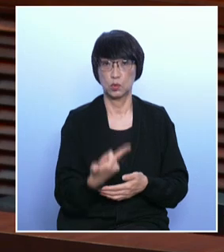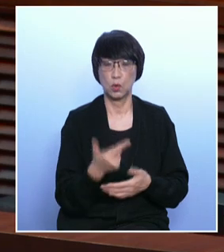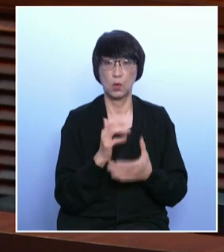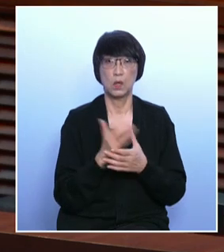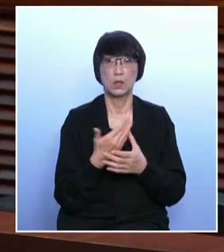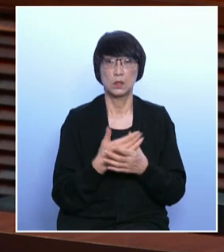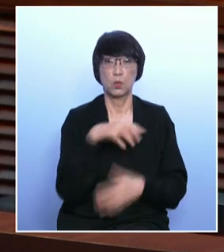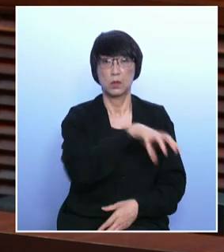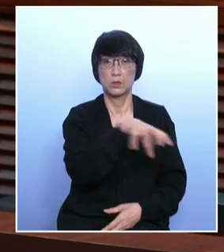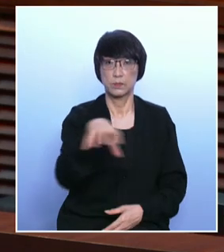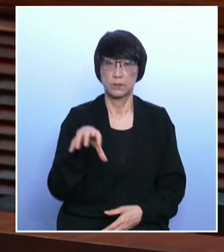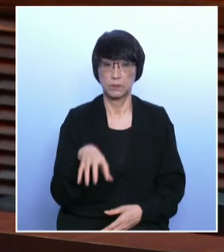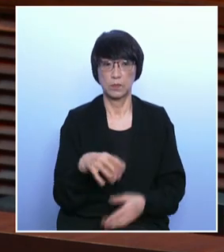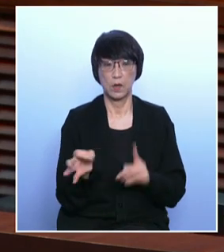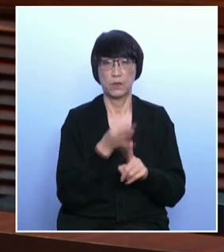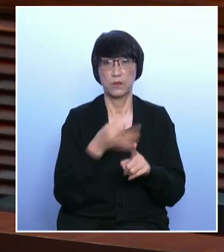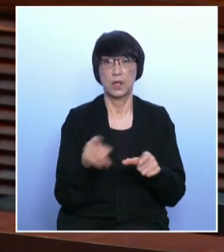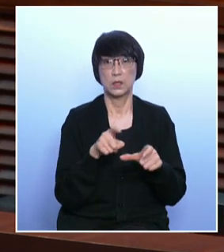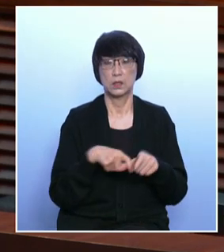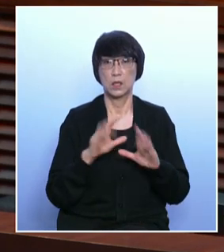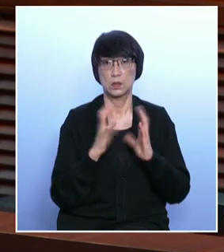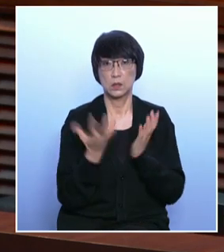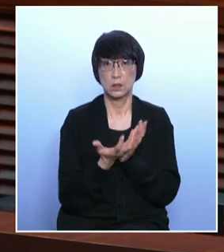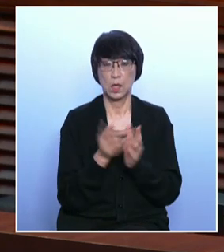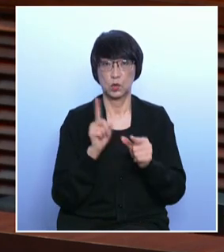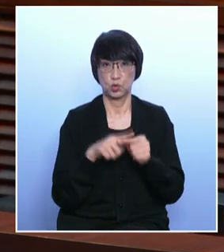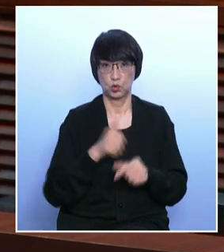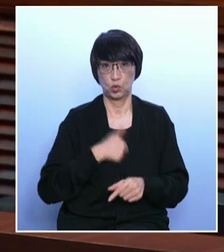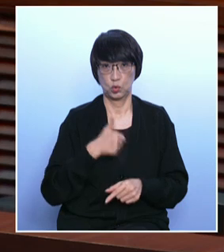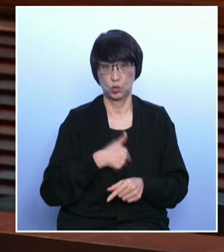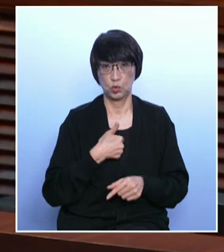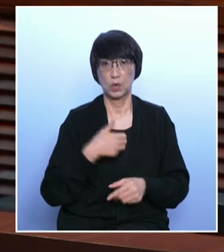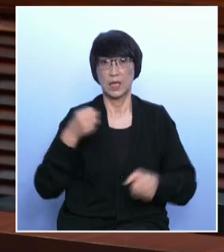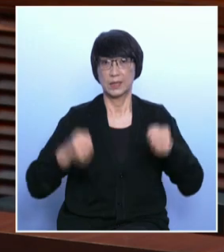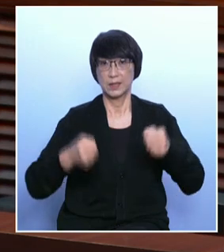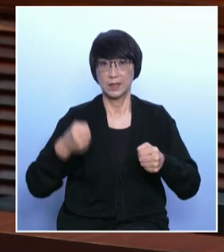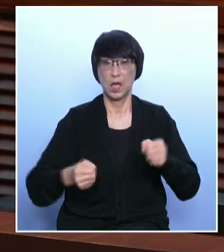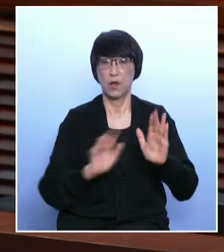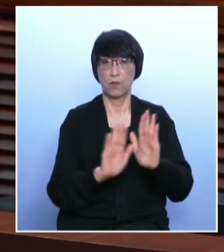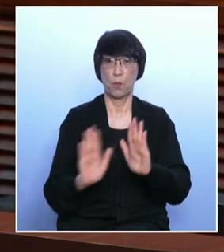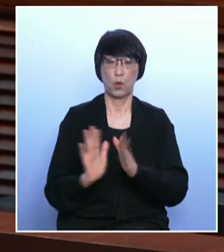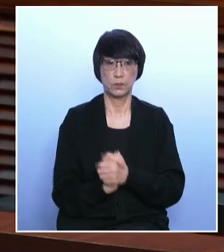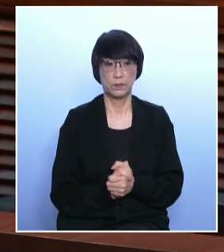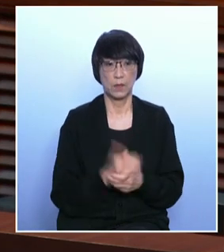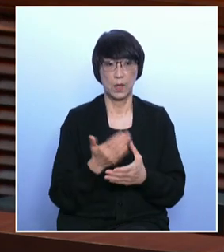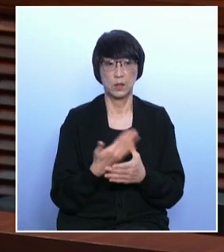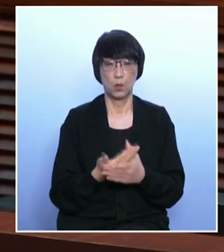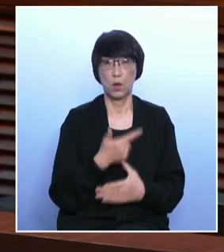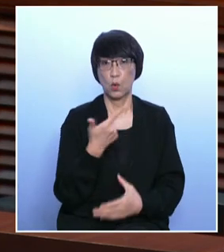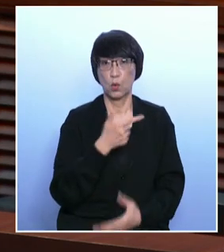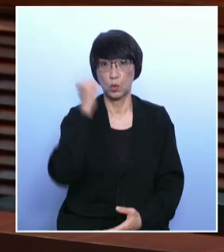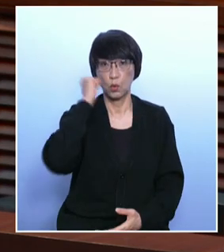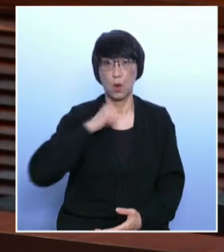CM helps a lot in relation to primary health care. For many non-profit-making organizations, there are CM